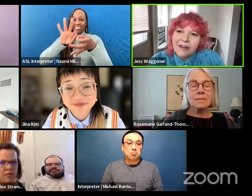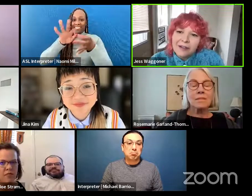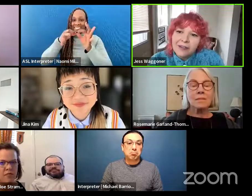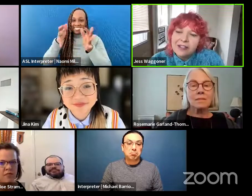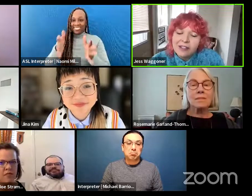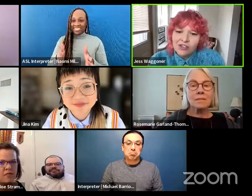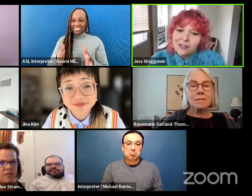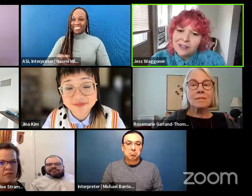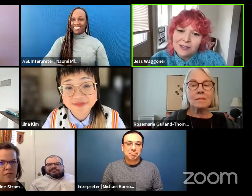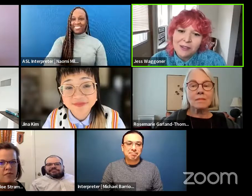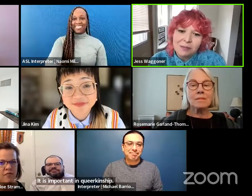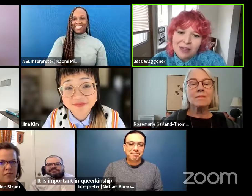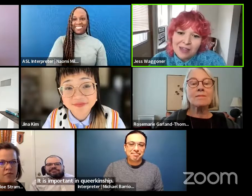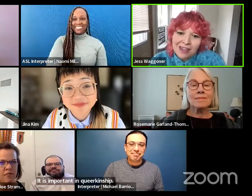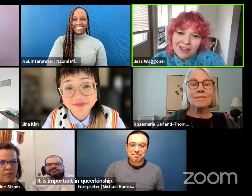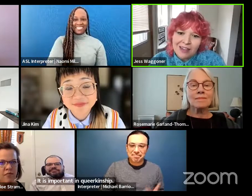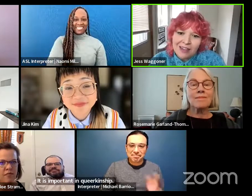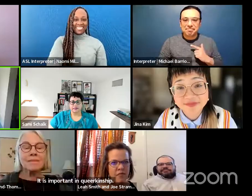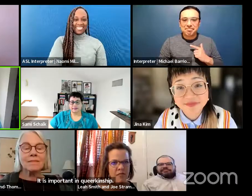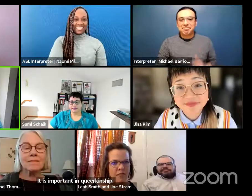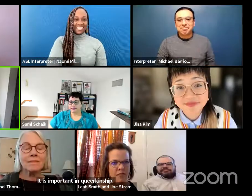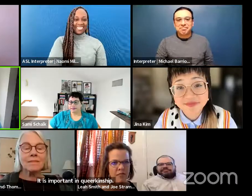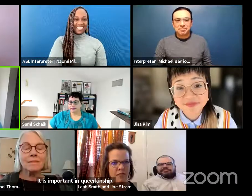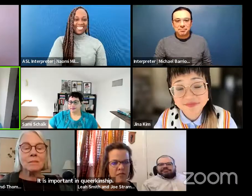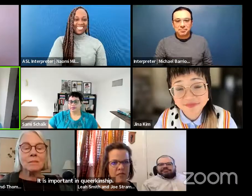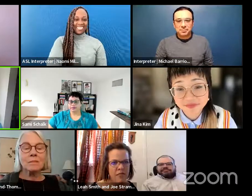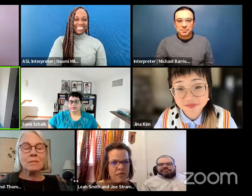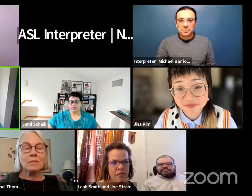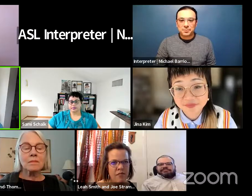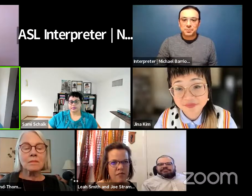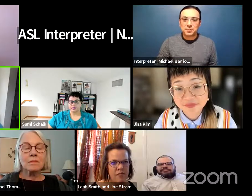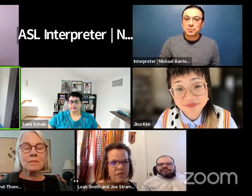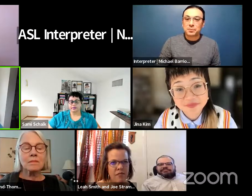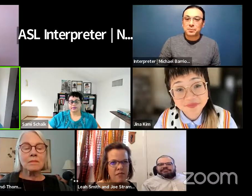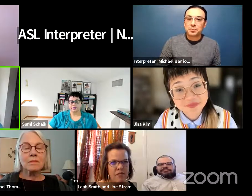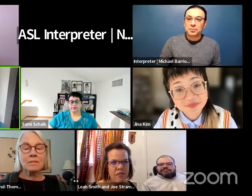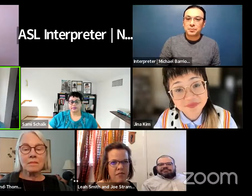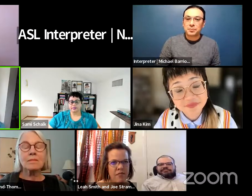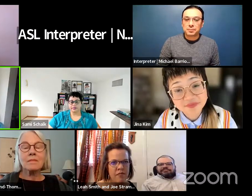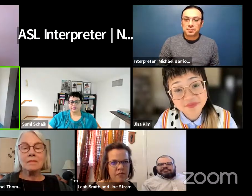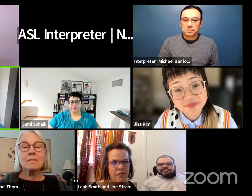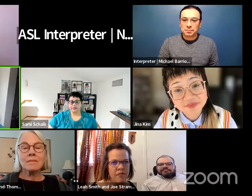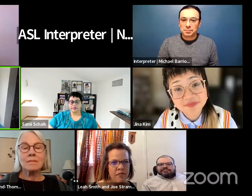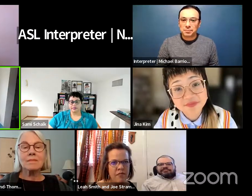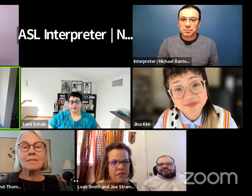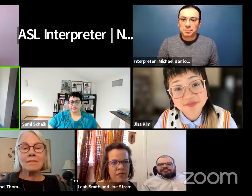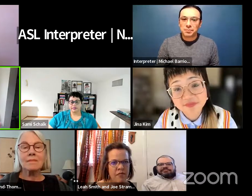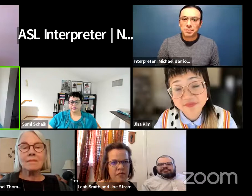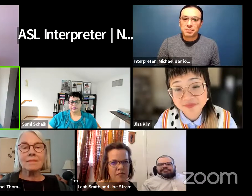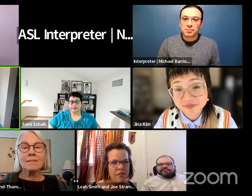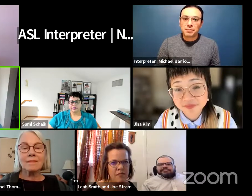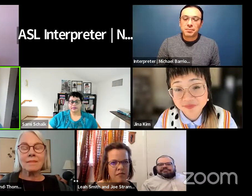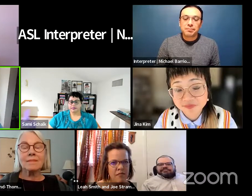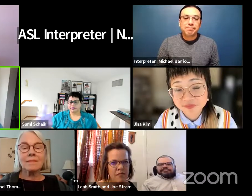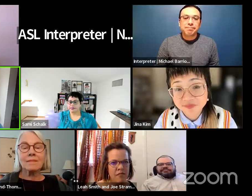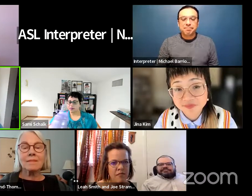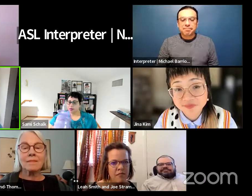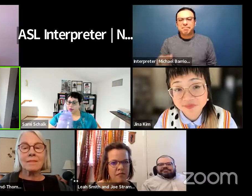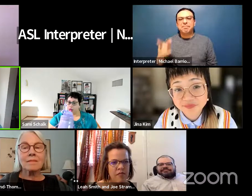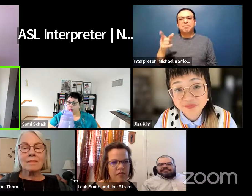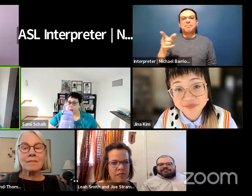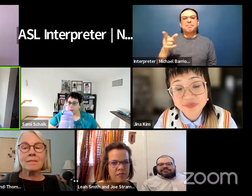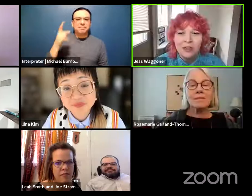Yeah, this is Jess speaking, and I wanted to sort of dovetail with some of the things that Sami was talking about and reflect on